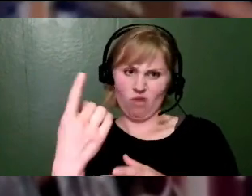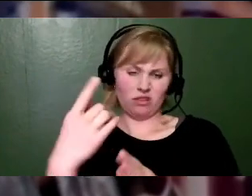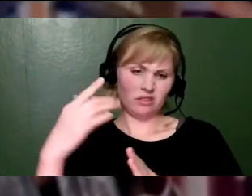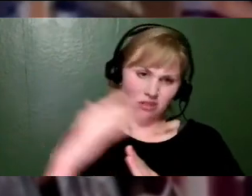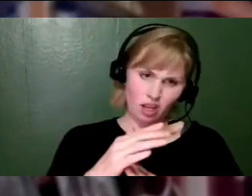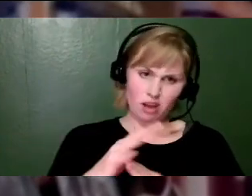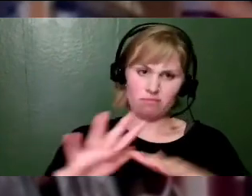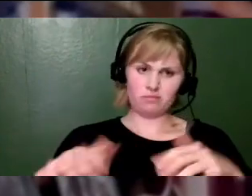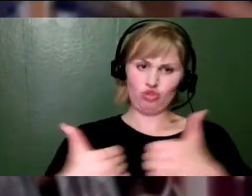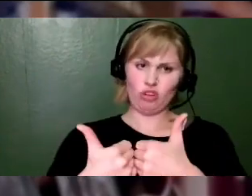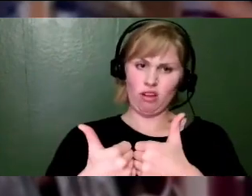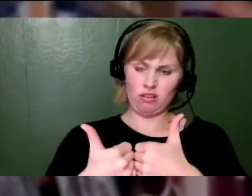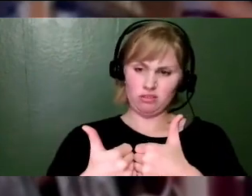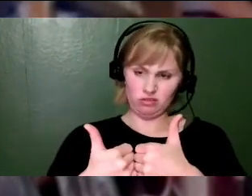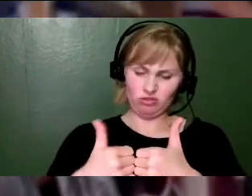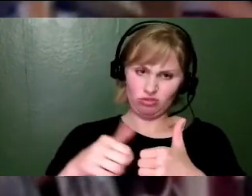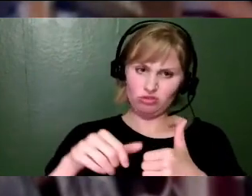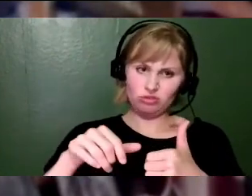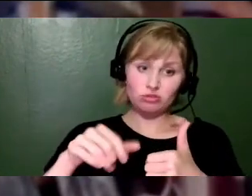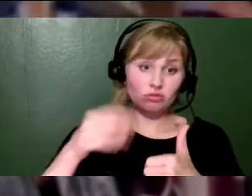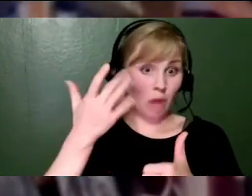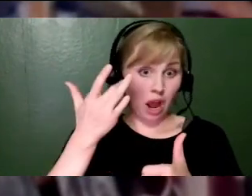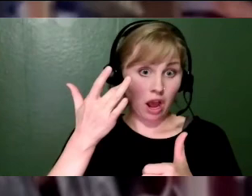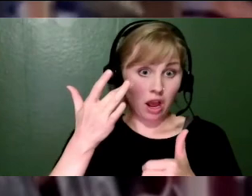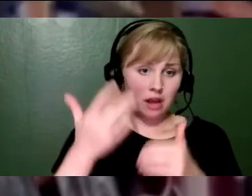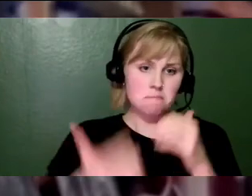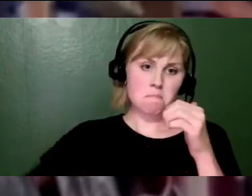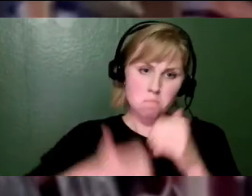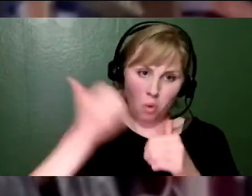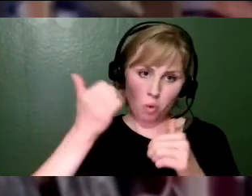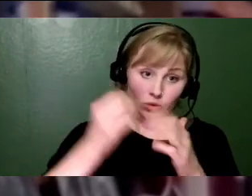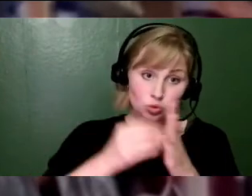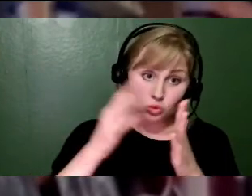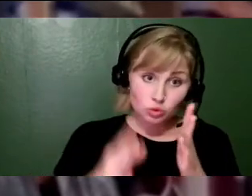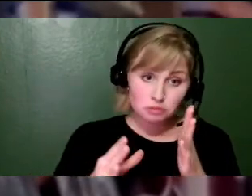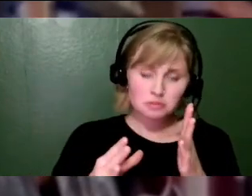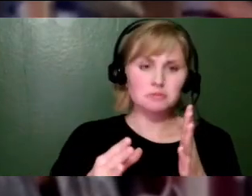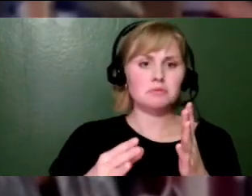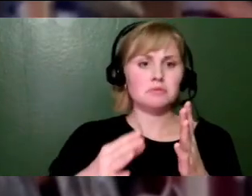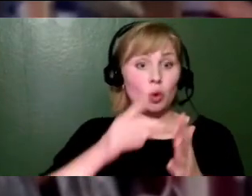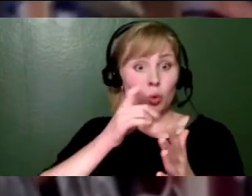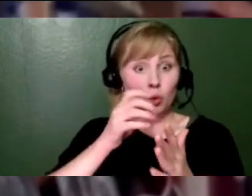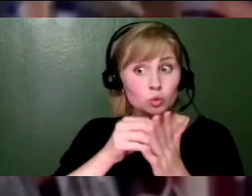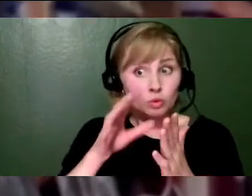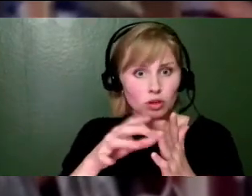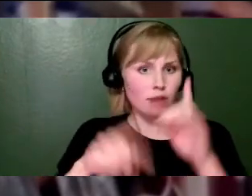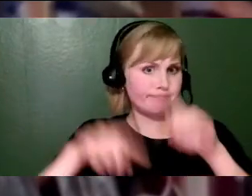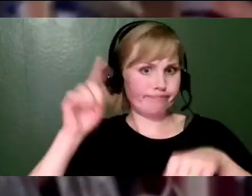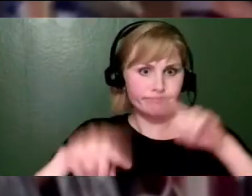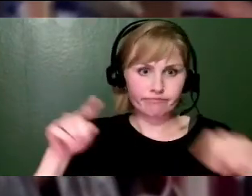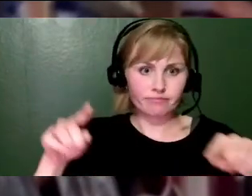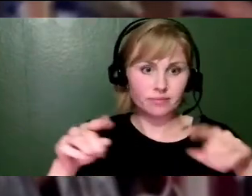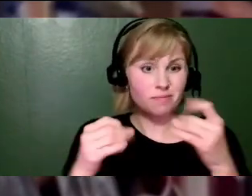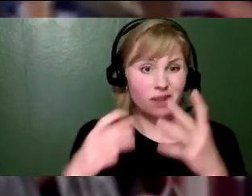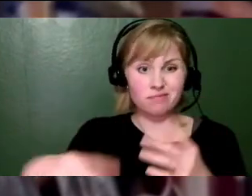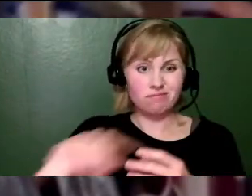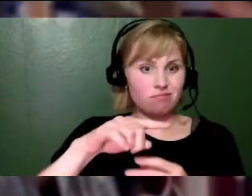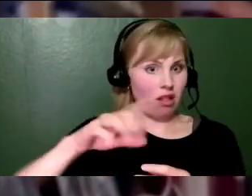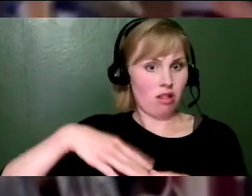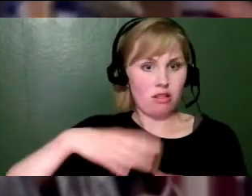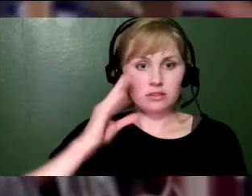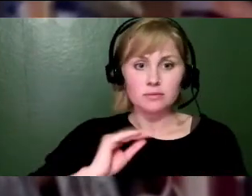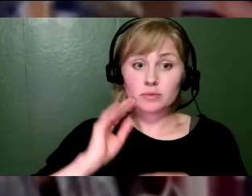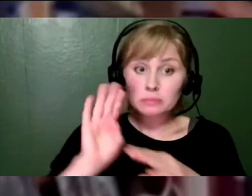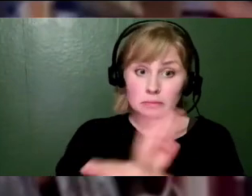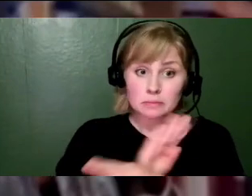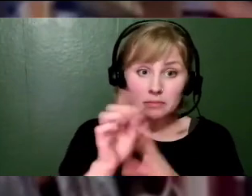I've been asked to teach. Why? Because it's the largest group. It's the most diverse mix of students. It's people who haven't done business law before, some